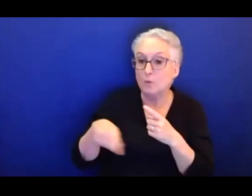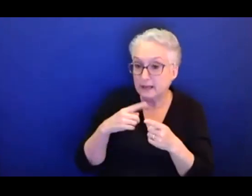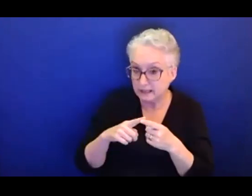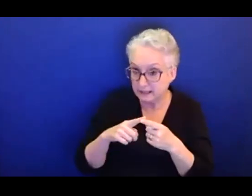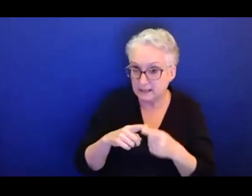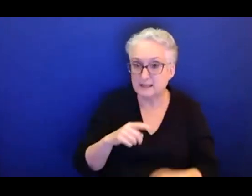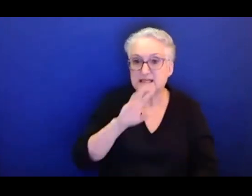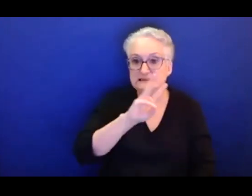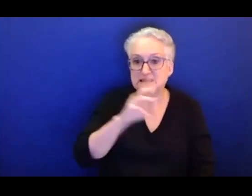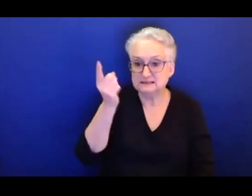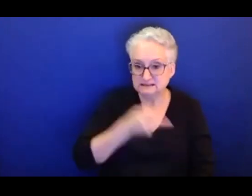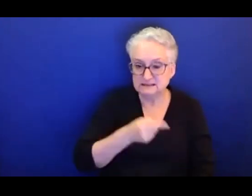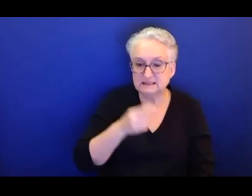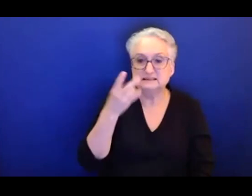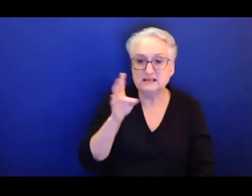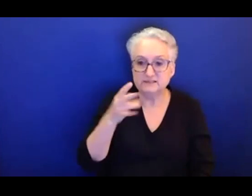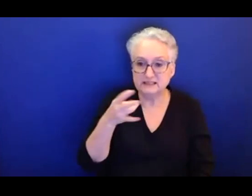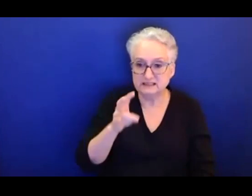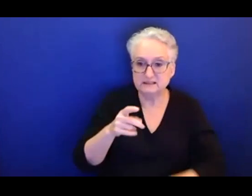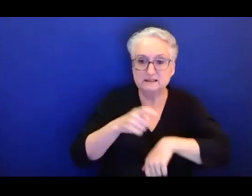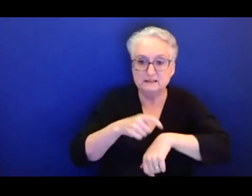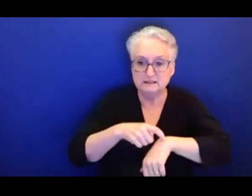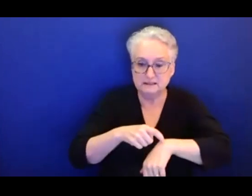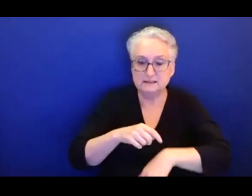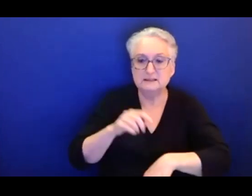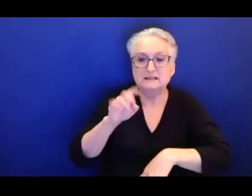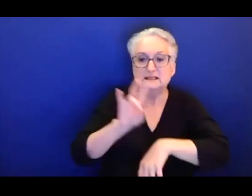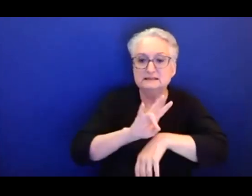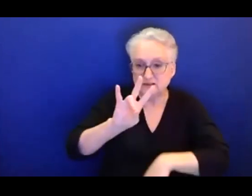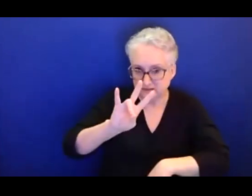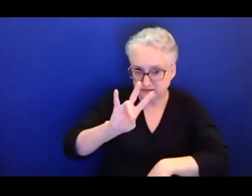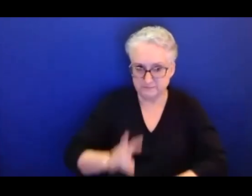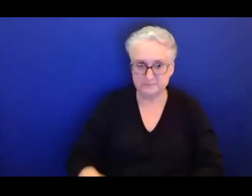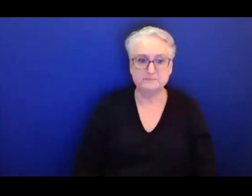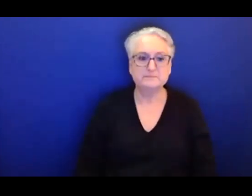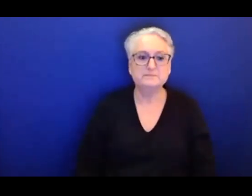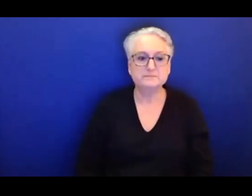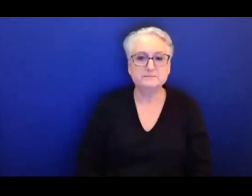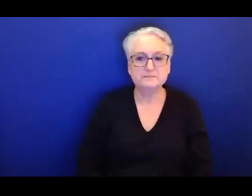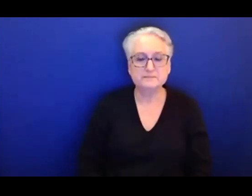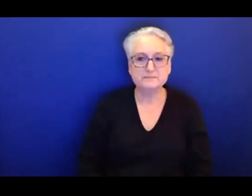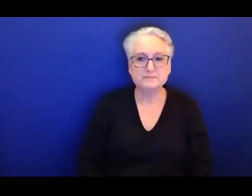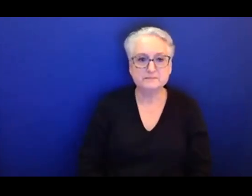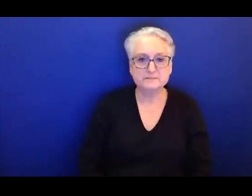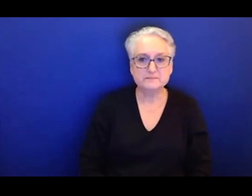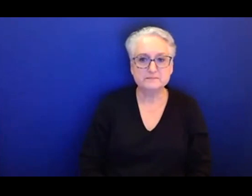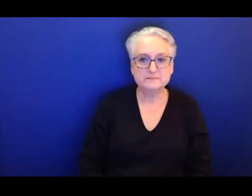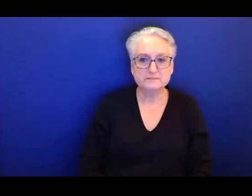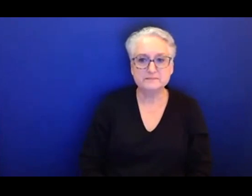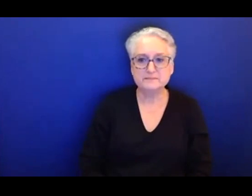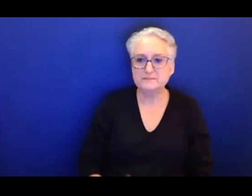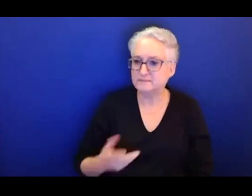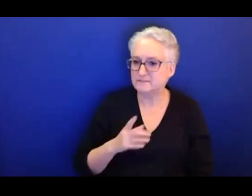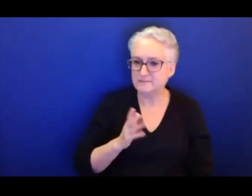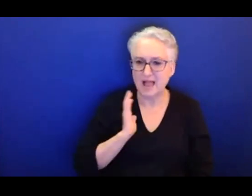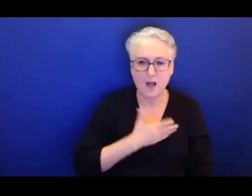that. That's a lot of funding coming to the city. It's going to do wonderful things to impact in a very positive way our community. And we want to make